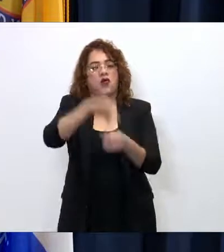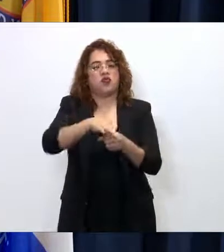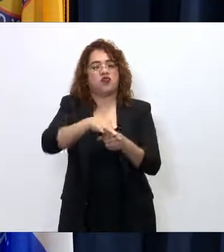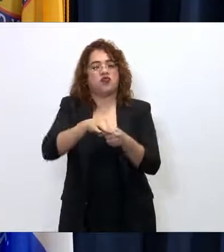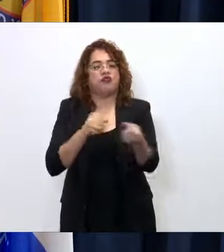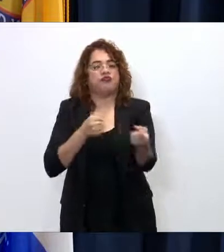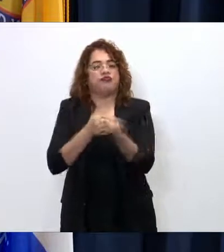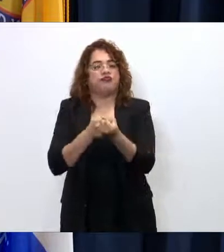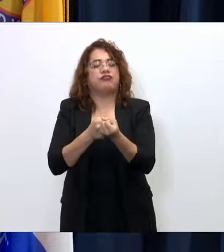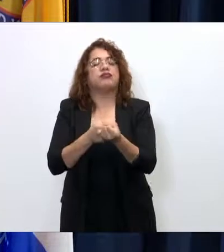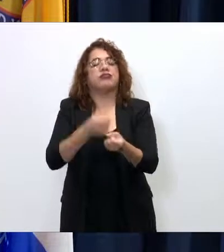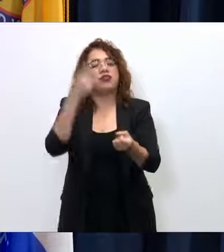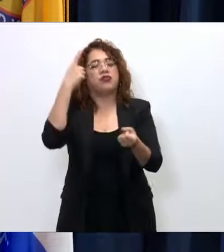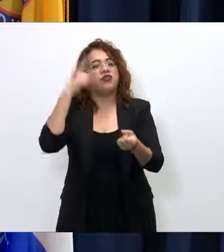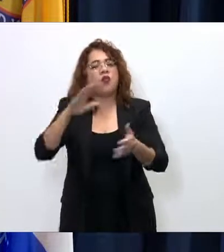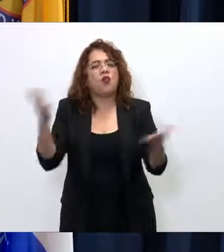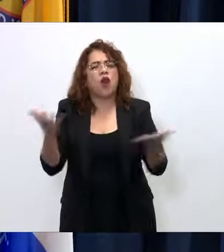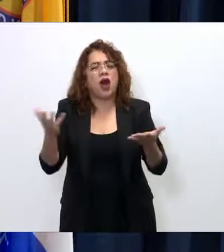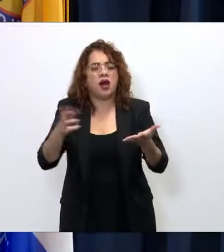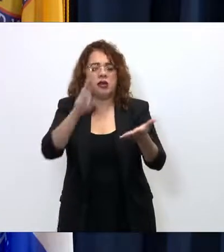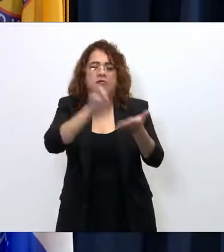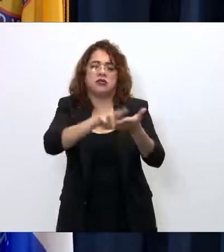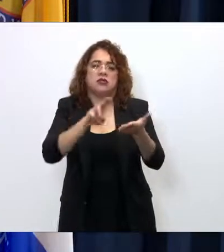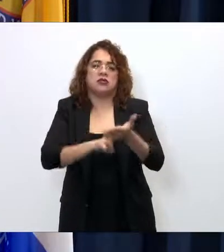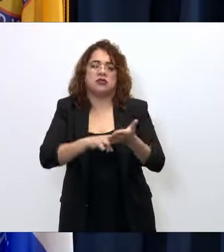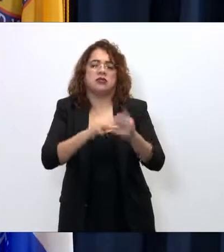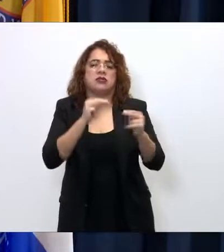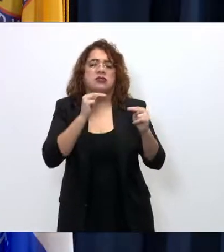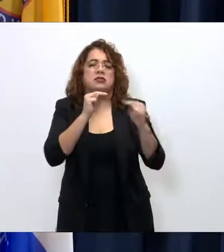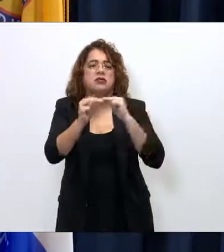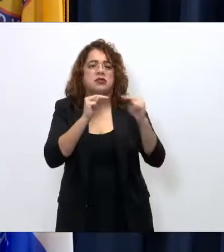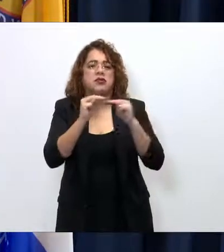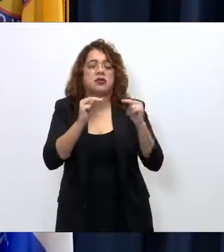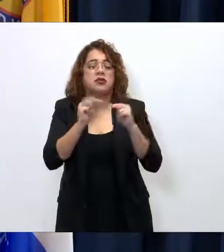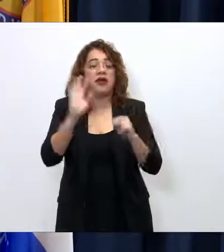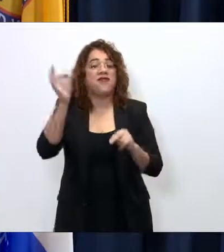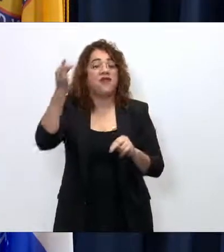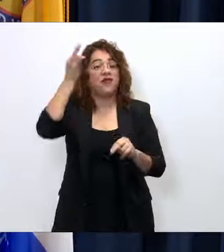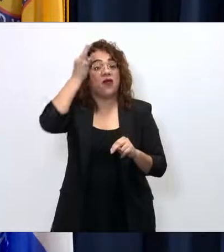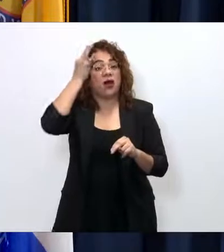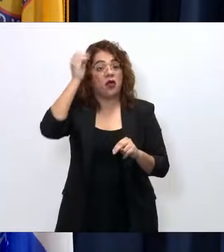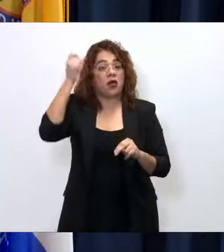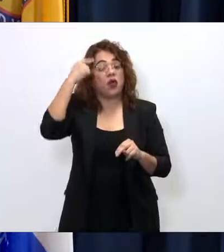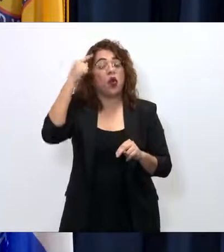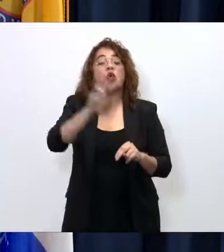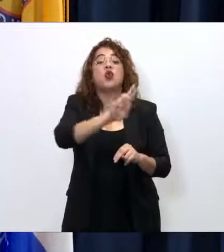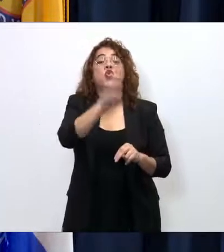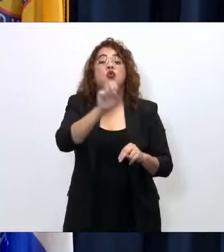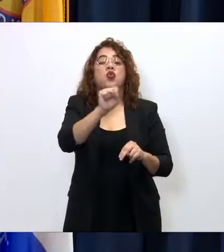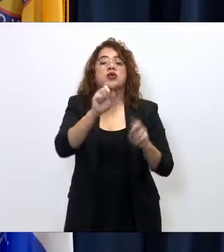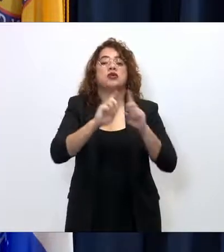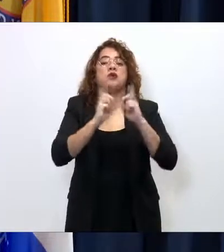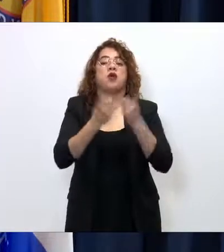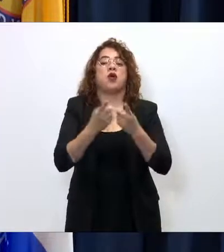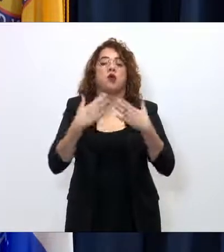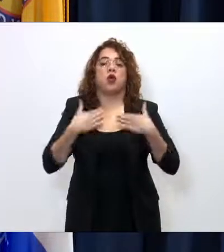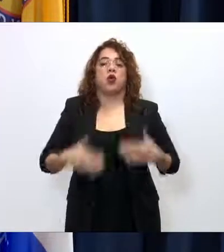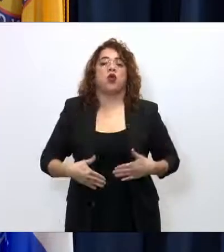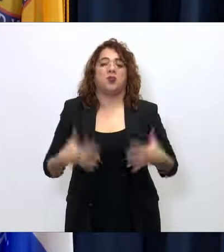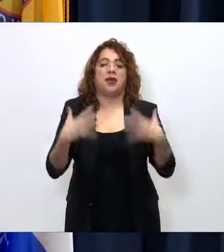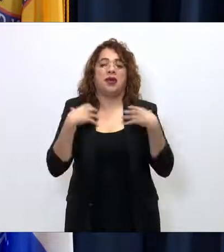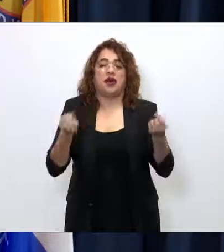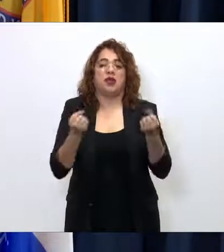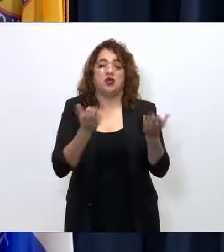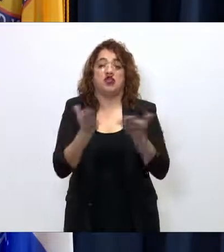into contract negotiations with the federal government, in particular the U.S. Department of Health and Human Services, to